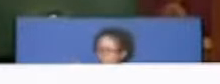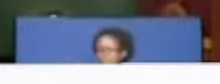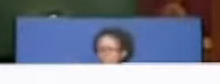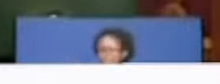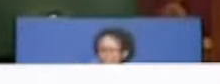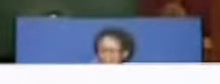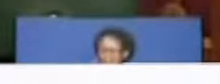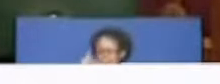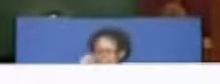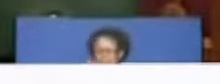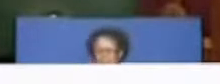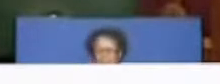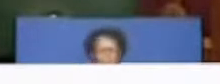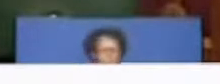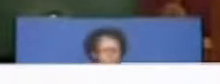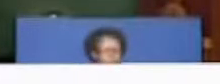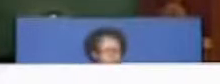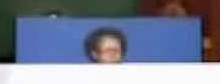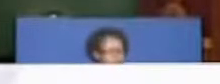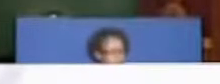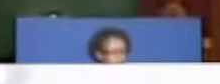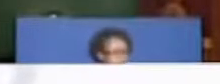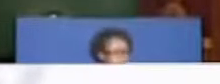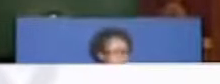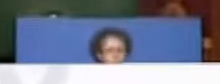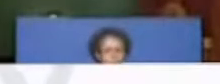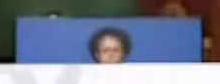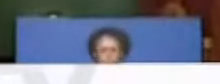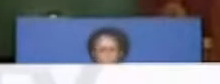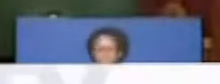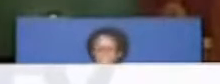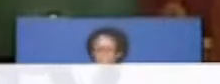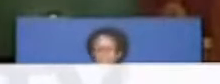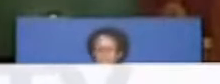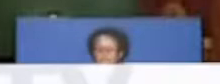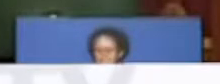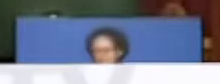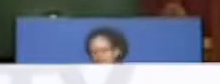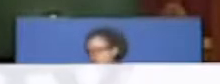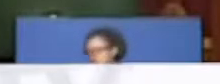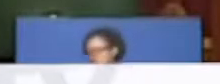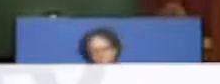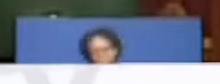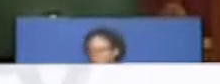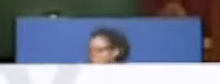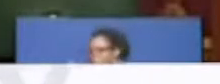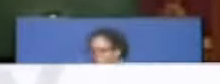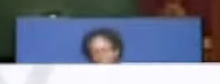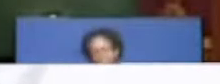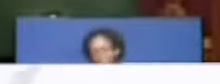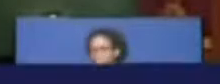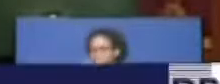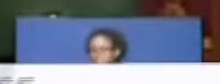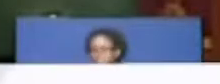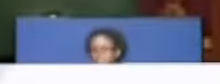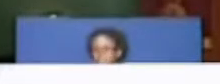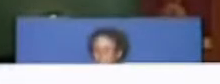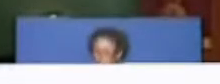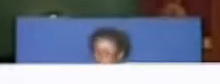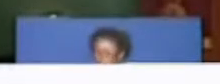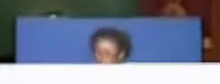congested along the Likoni ferry are now a thing of the past. The iconic Likoni floating